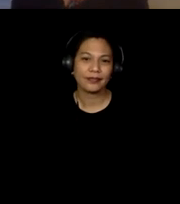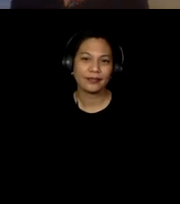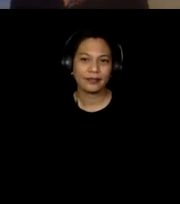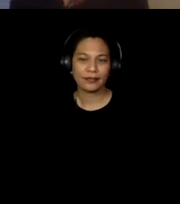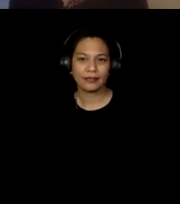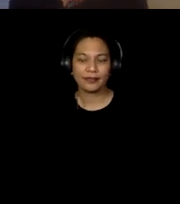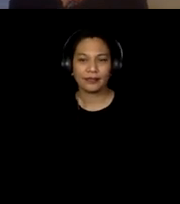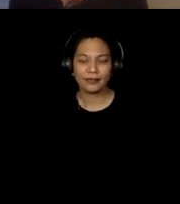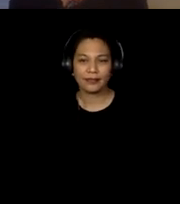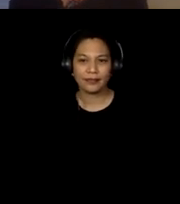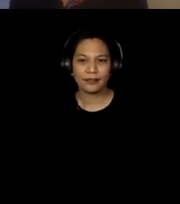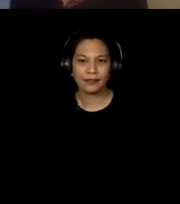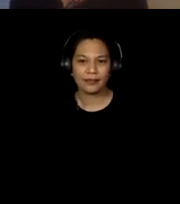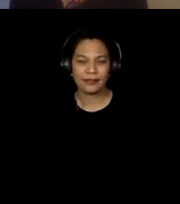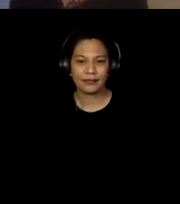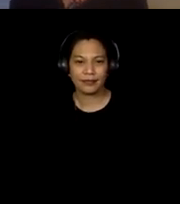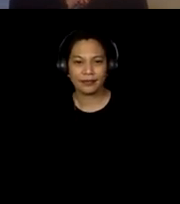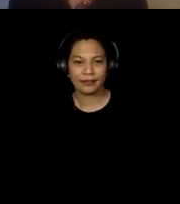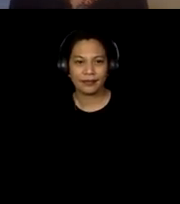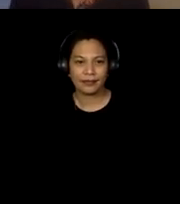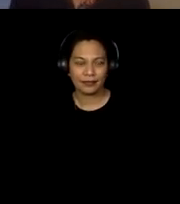All right,